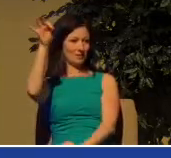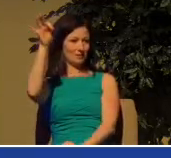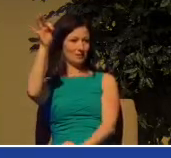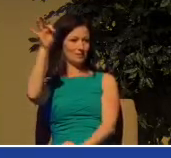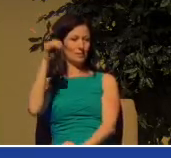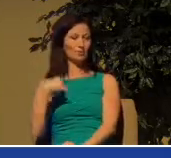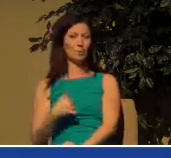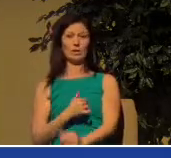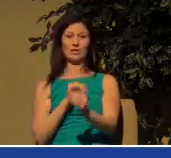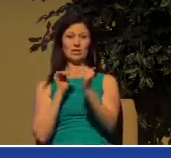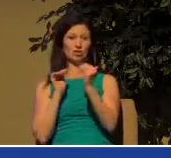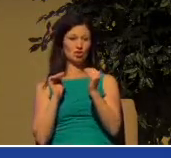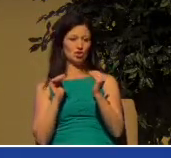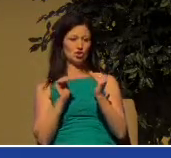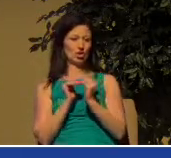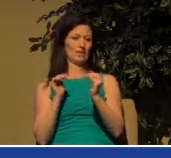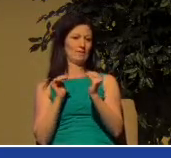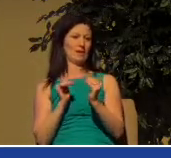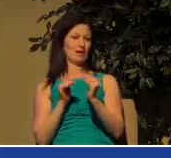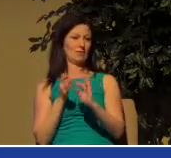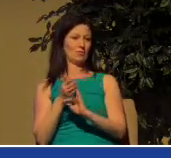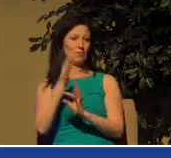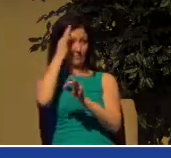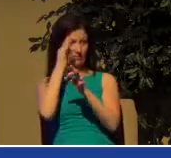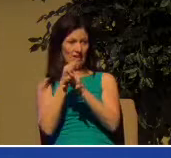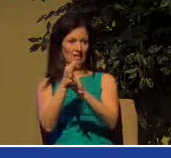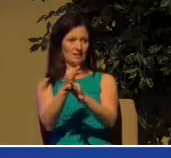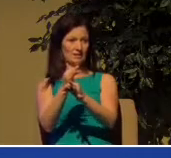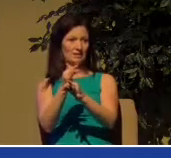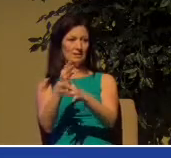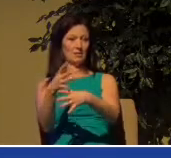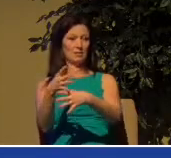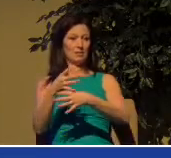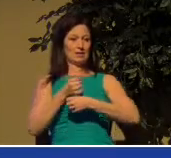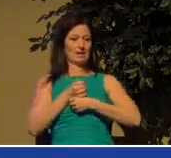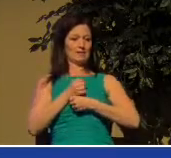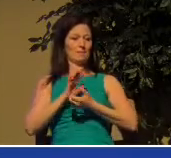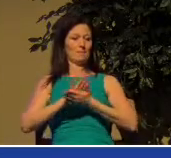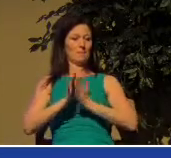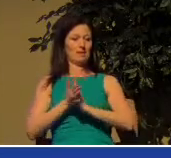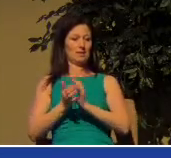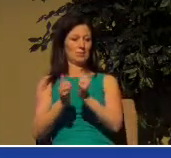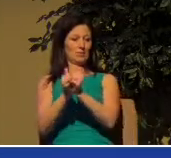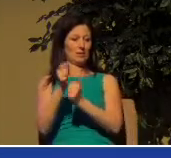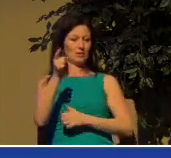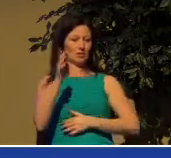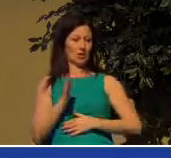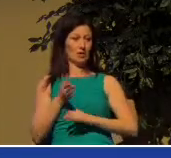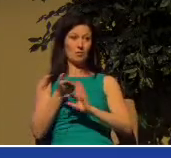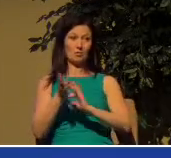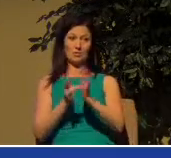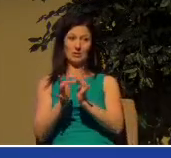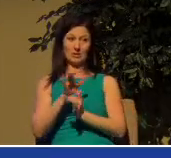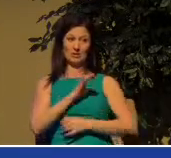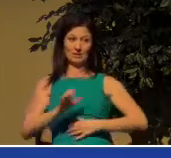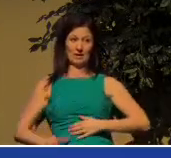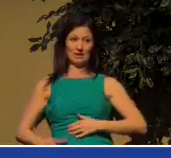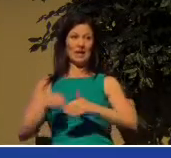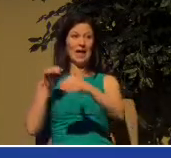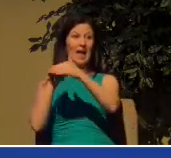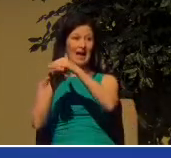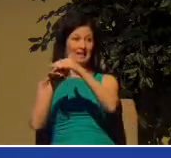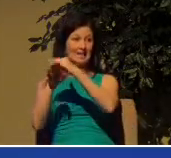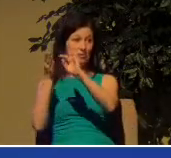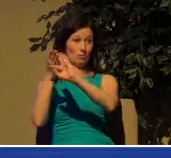through faith, we have peace with God through our Lord Jesus Christ, through whom we have gained access